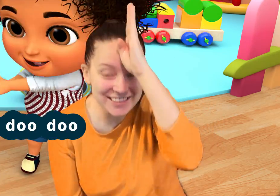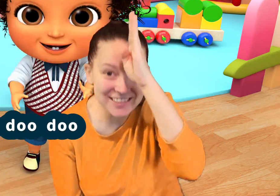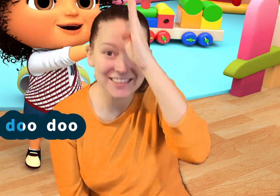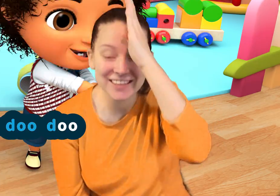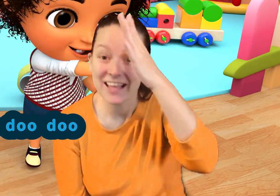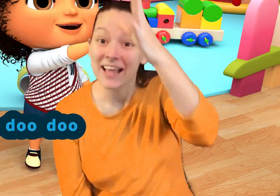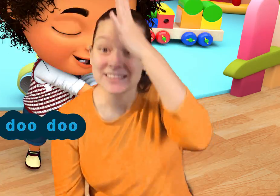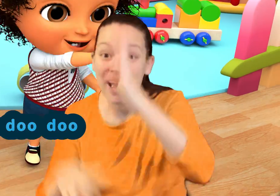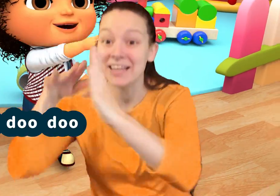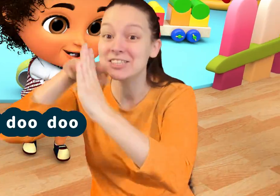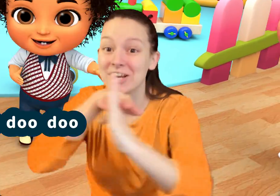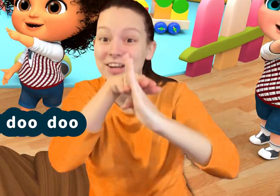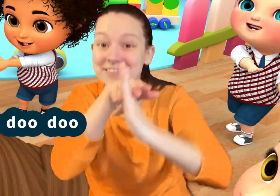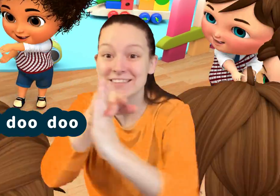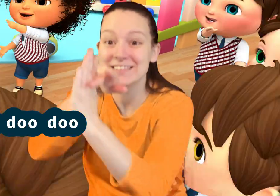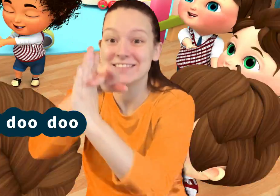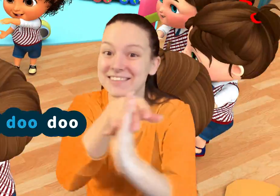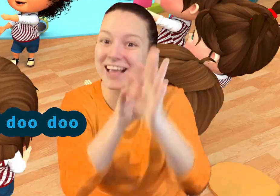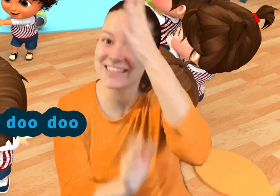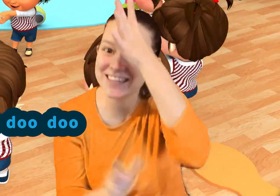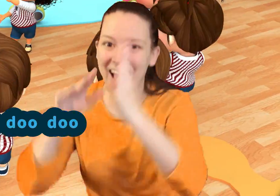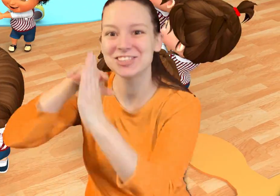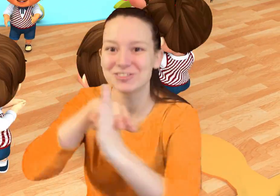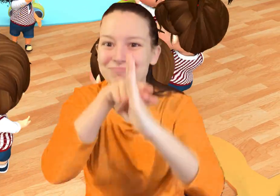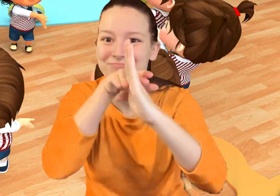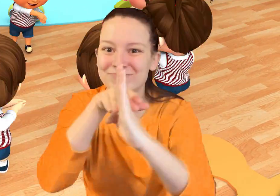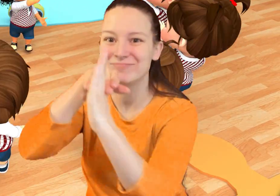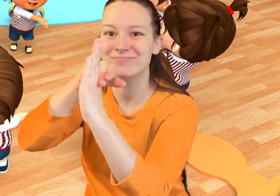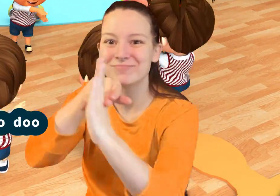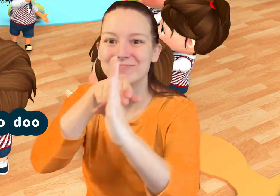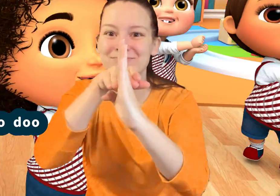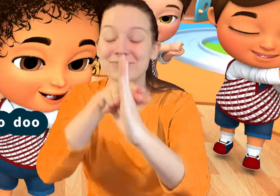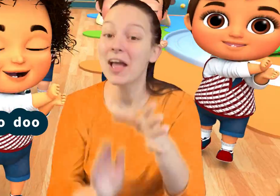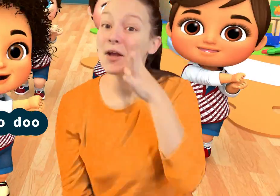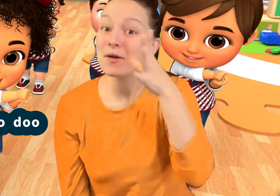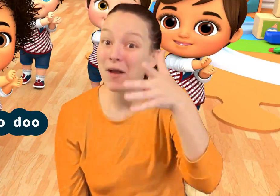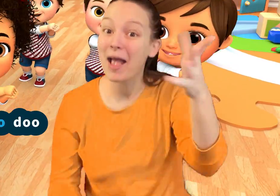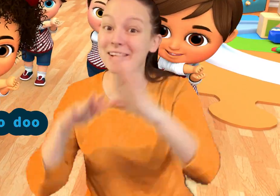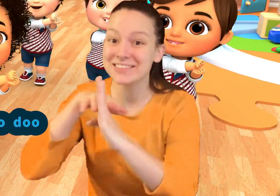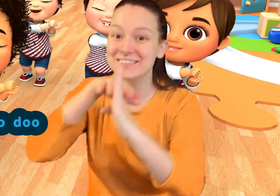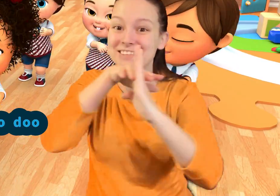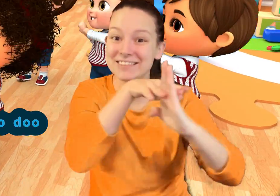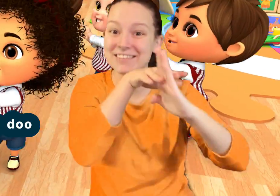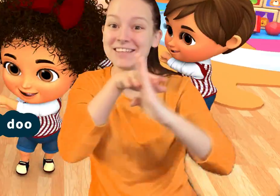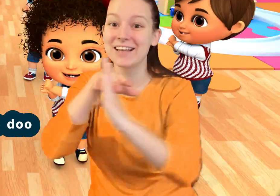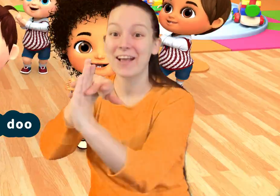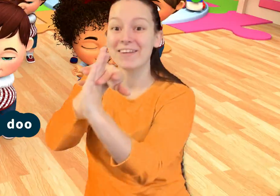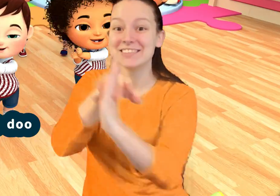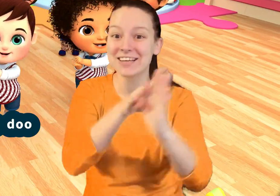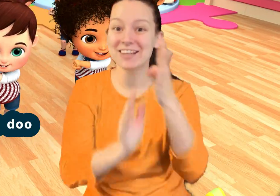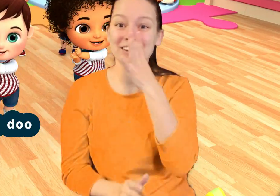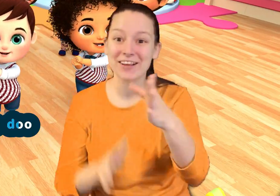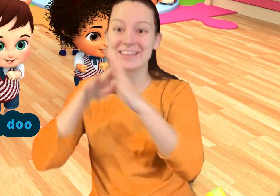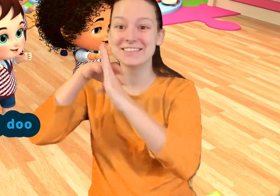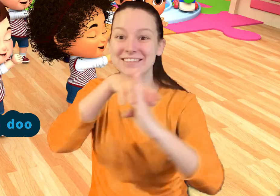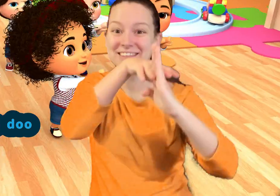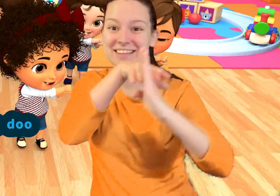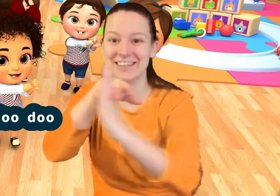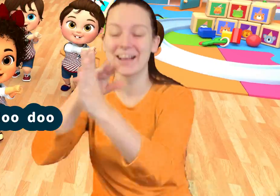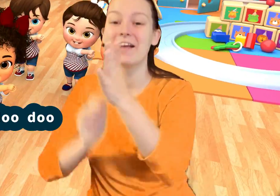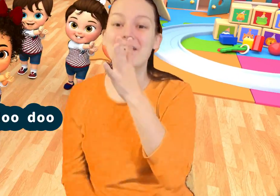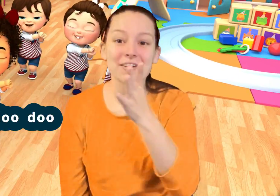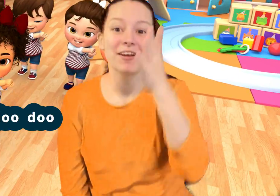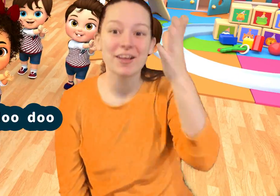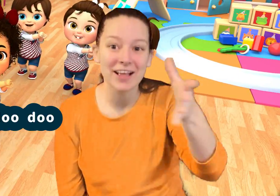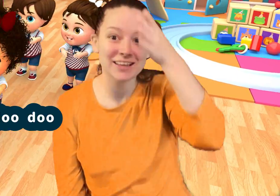shark doo dooo doo doo doo doo daddy shark doo dooo doo doo doo doo daddy shark Grandma shark doo doo doo doo doo Grandma shark doo dooo doo doo doo